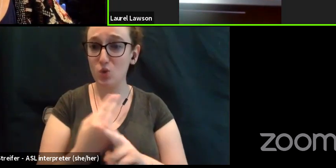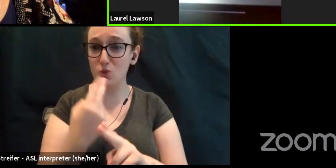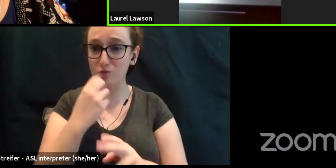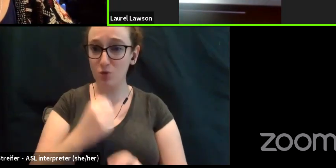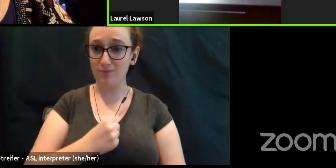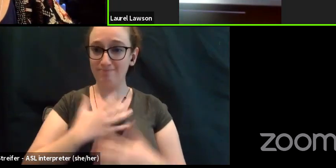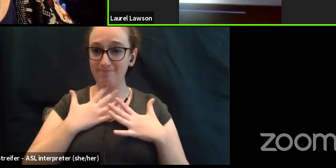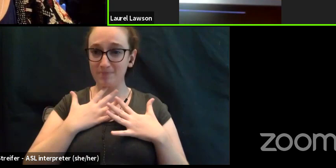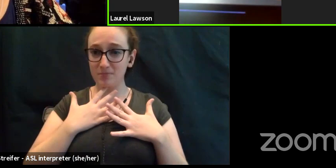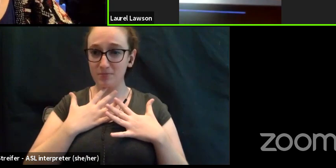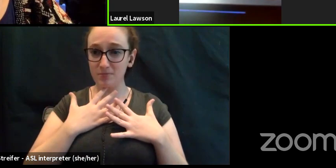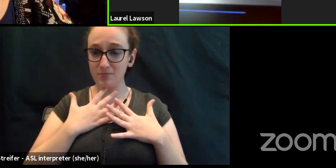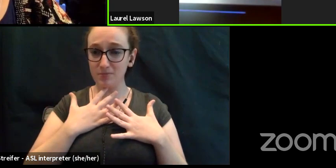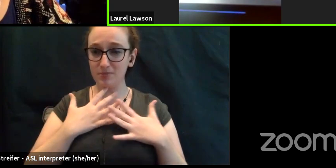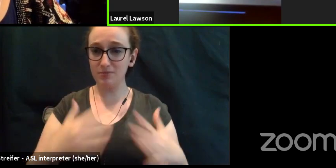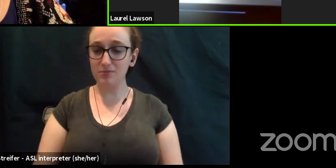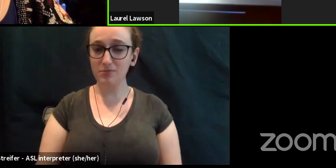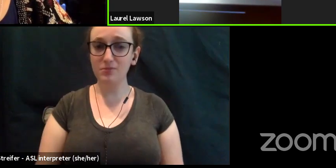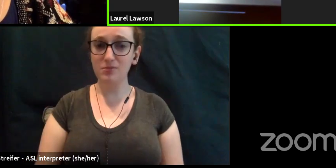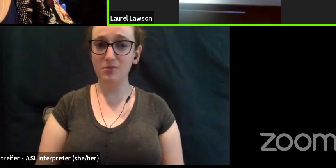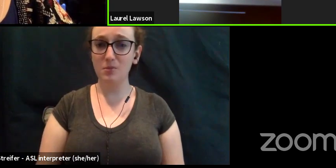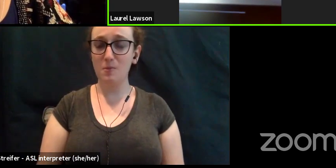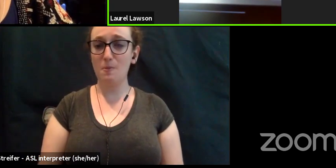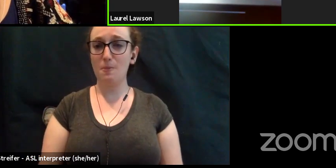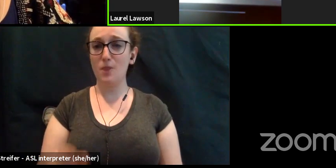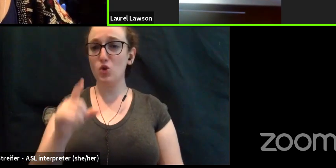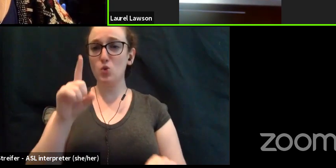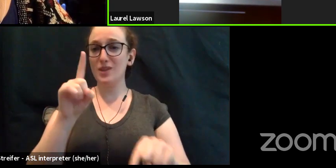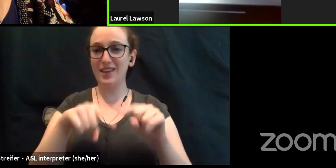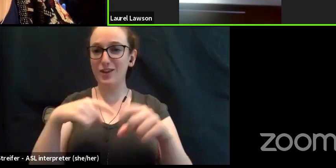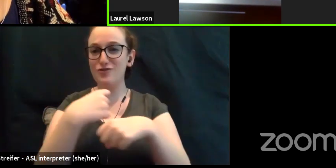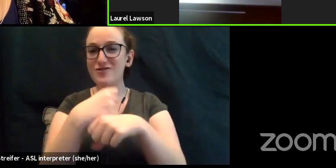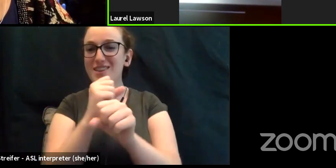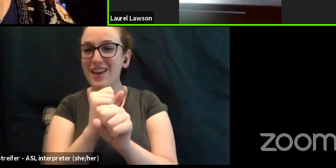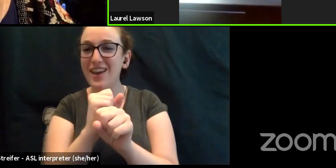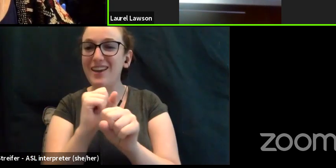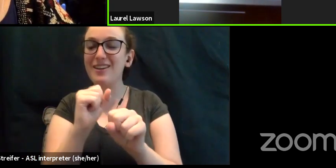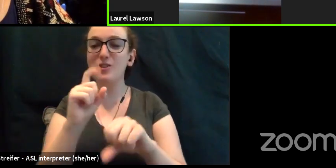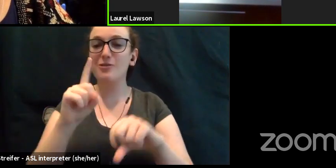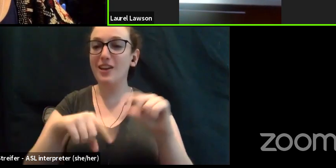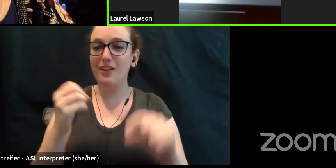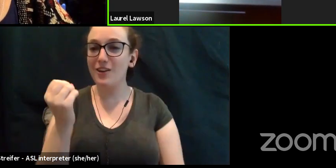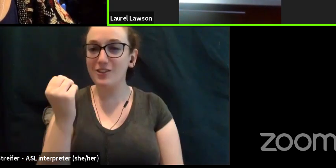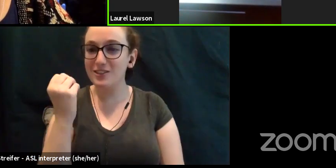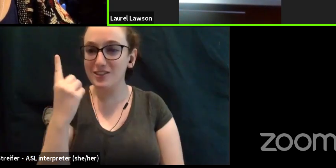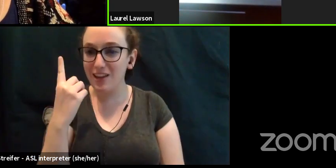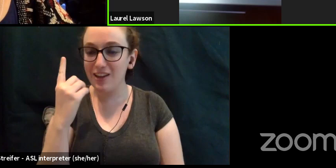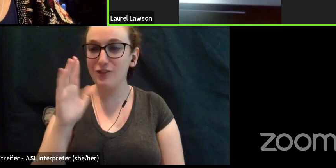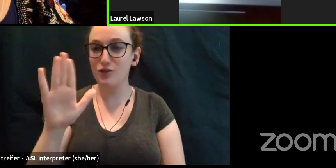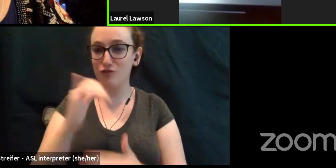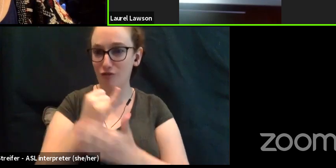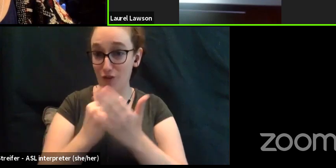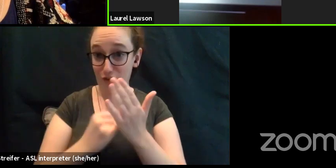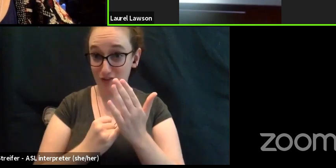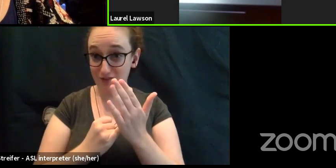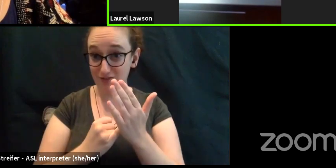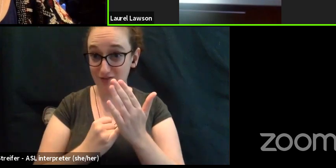So you can't effectively create or understand your art